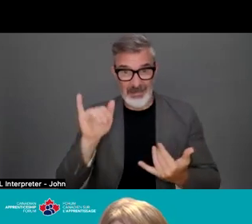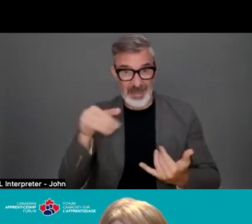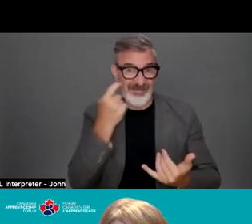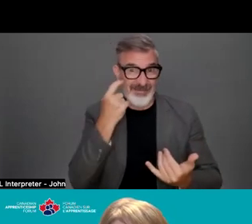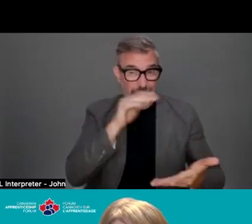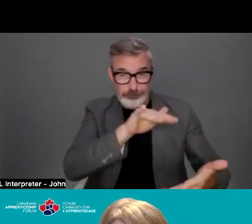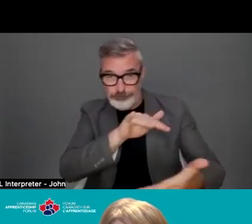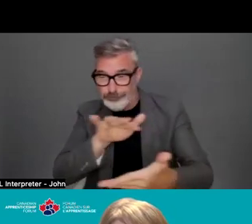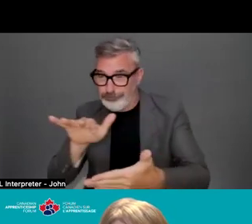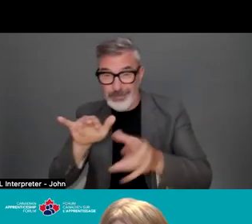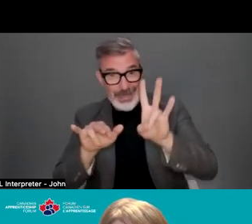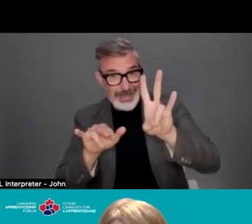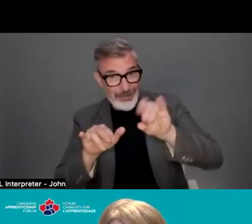found.